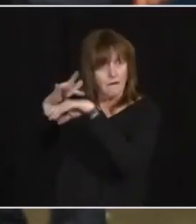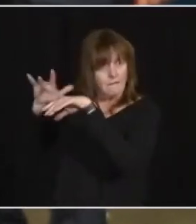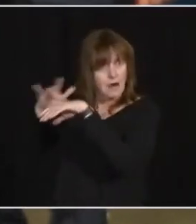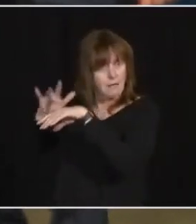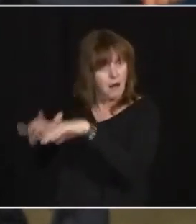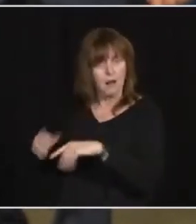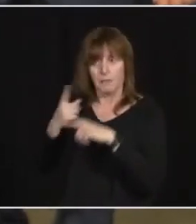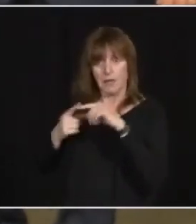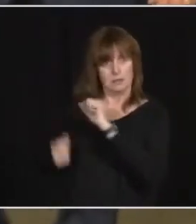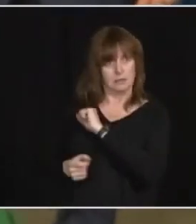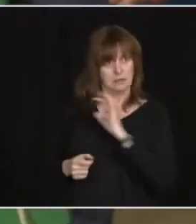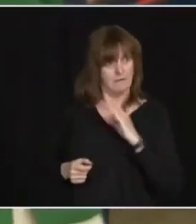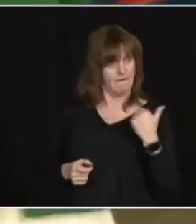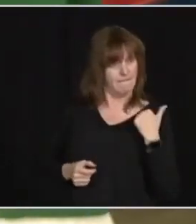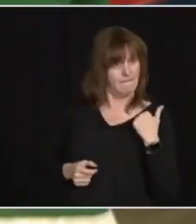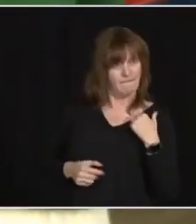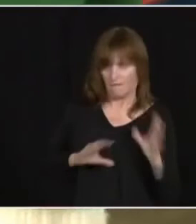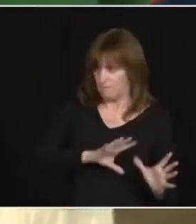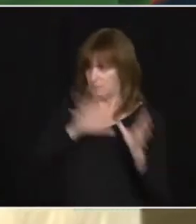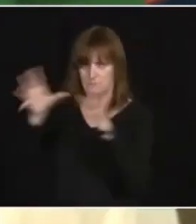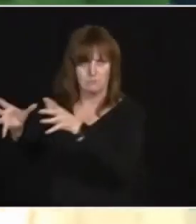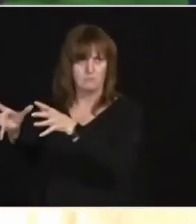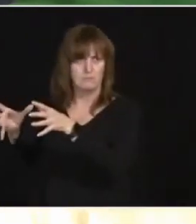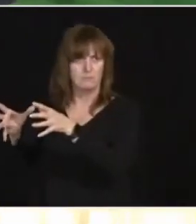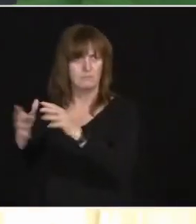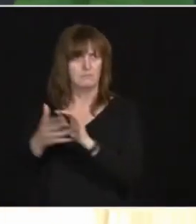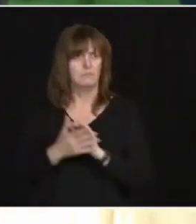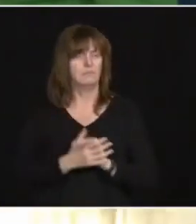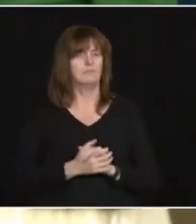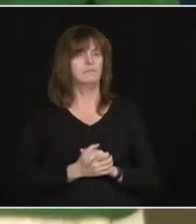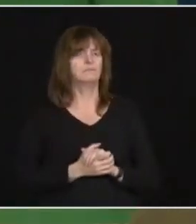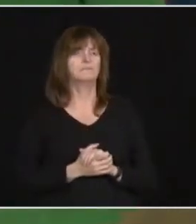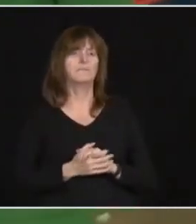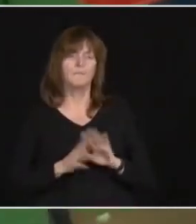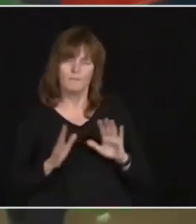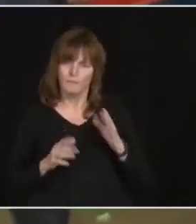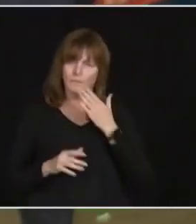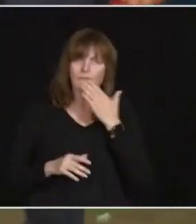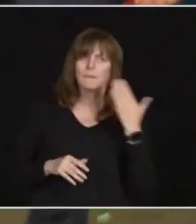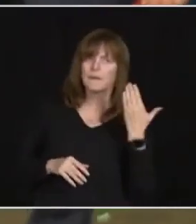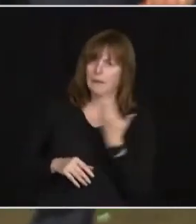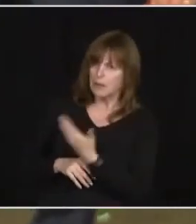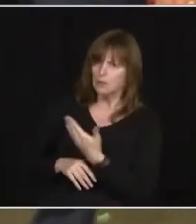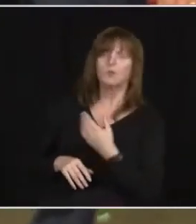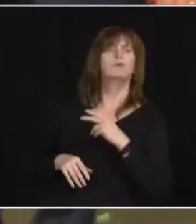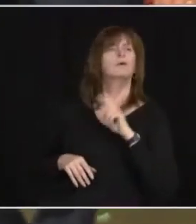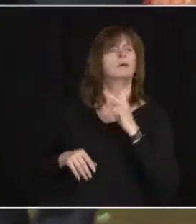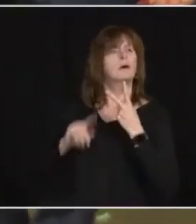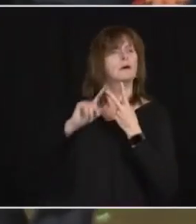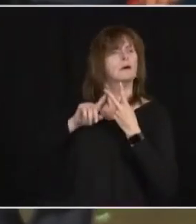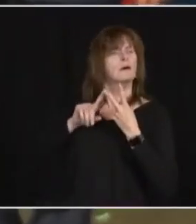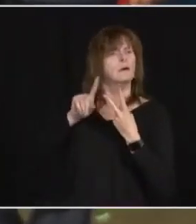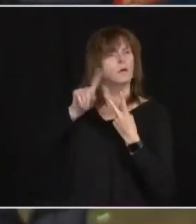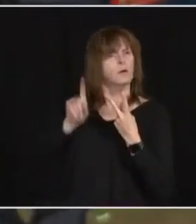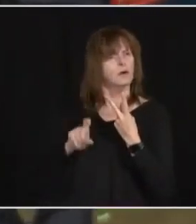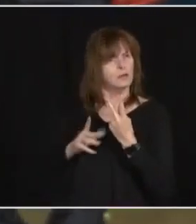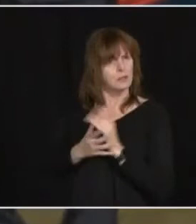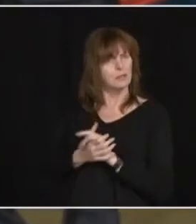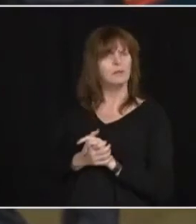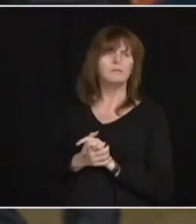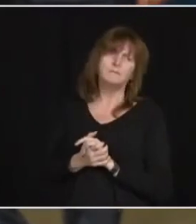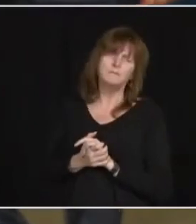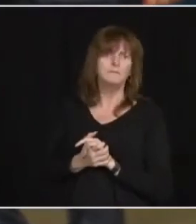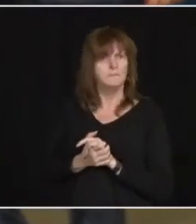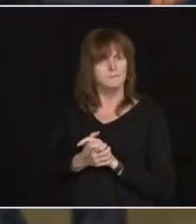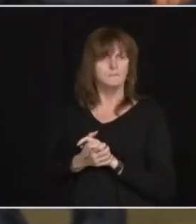resources. And then, thank you, Minister. And then just to follow up and just sort of to amend my earlier question where I said you